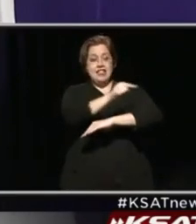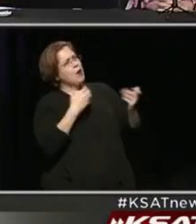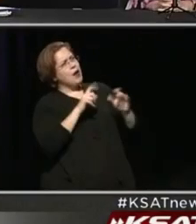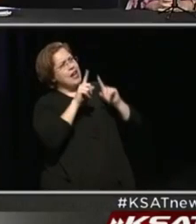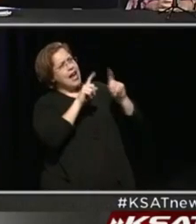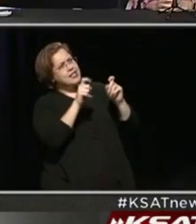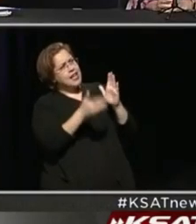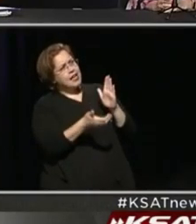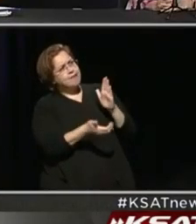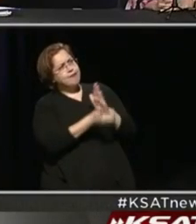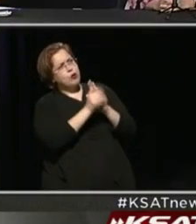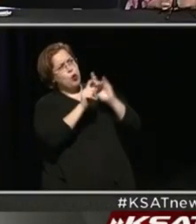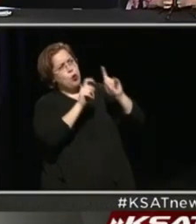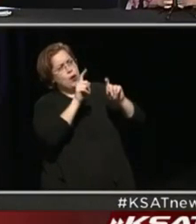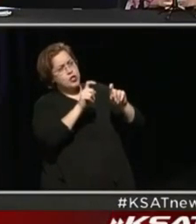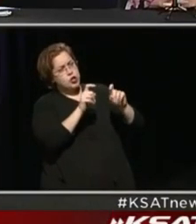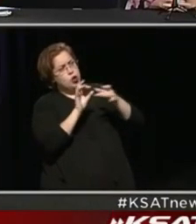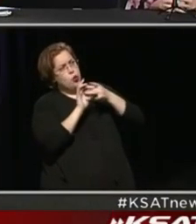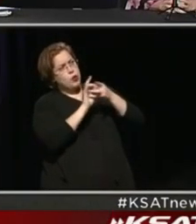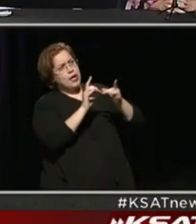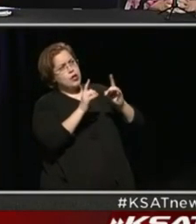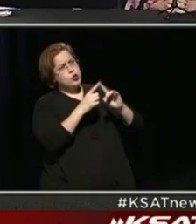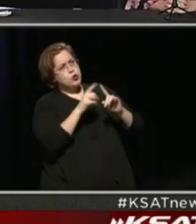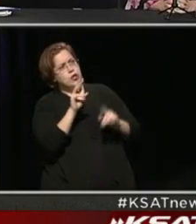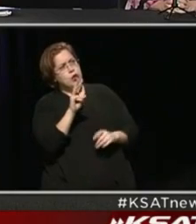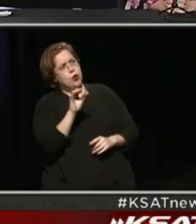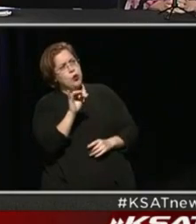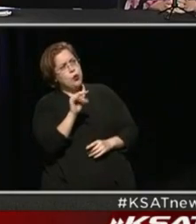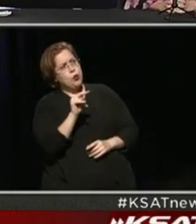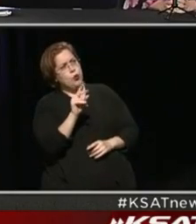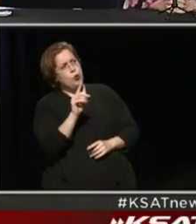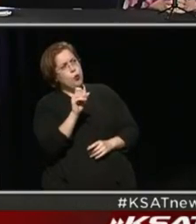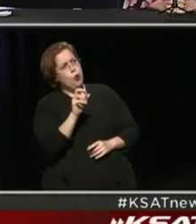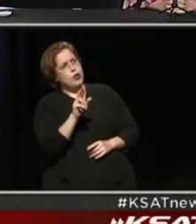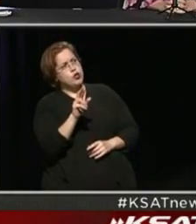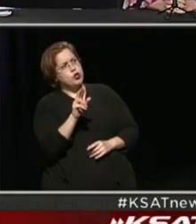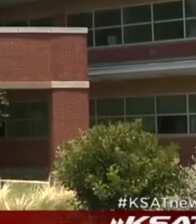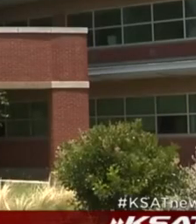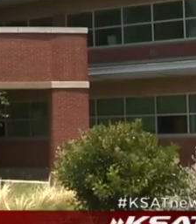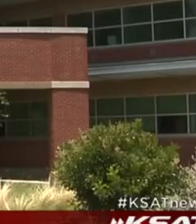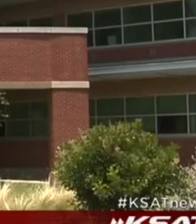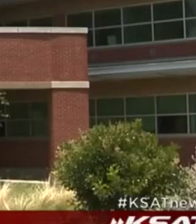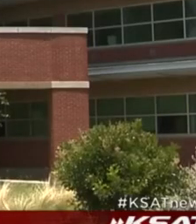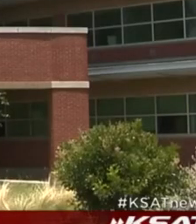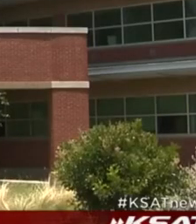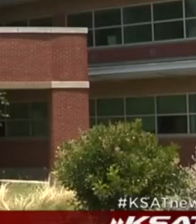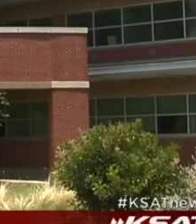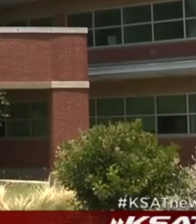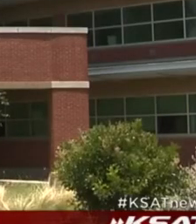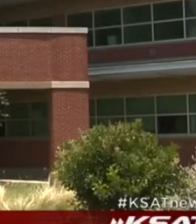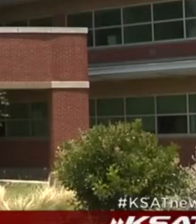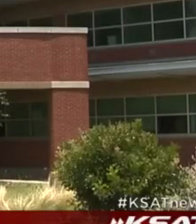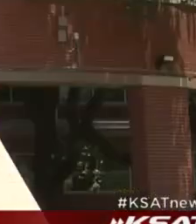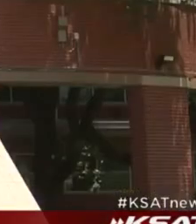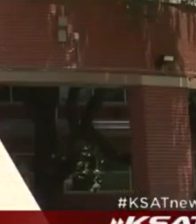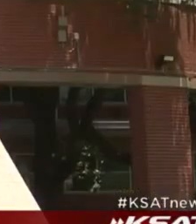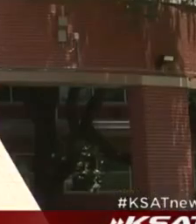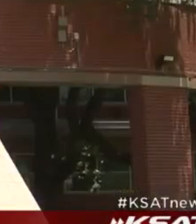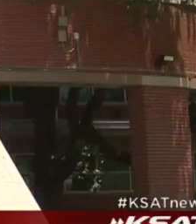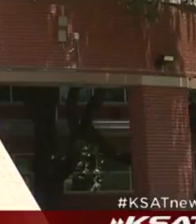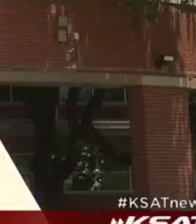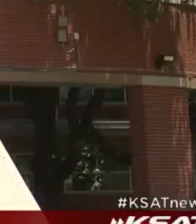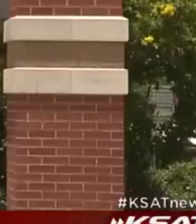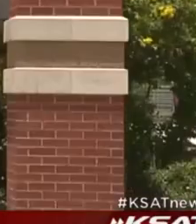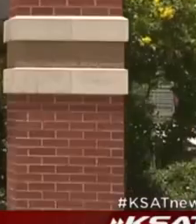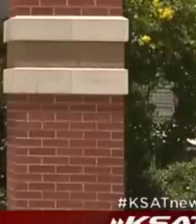to open. City leaders say their meeting with superintendents in Bexar County shows a strong support to keep students home for online learning at the